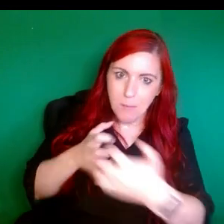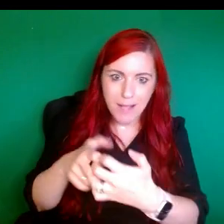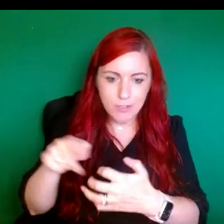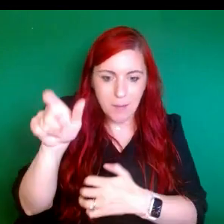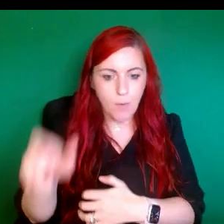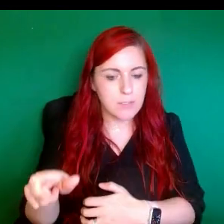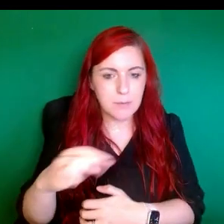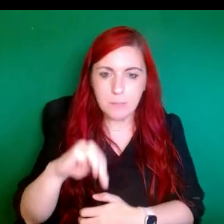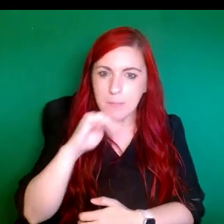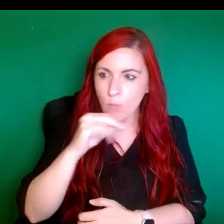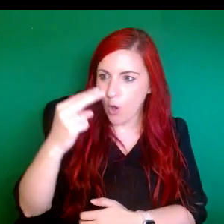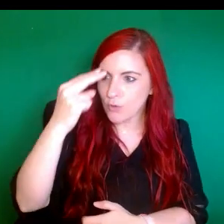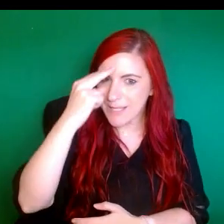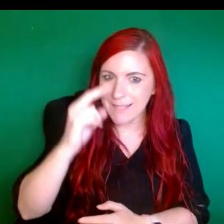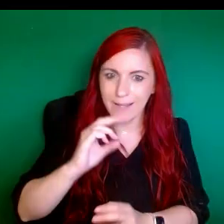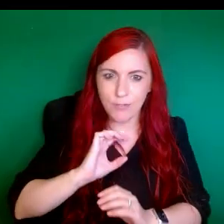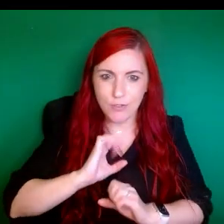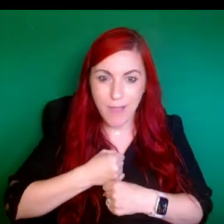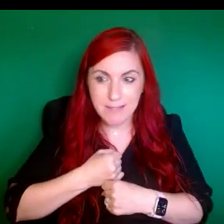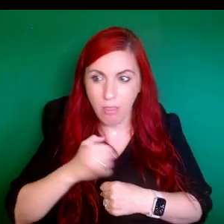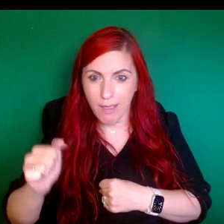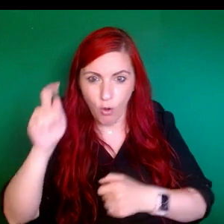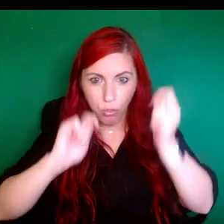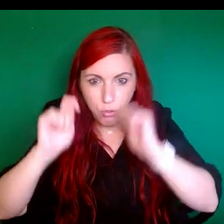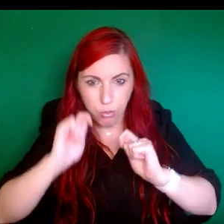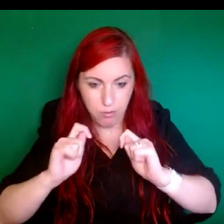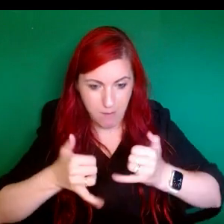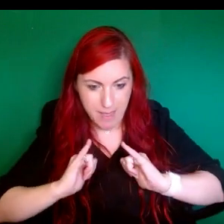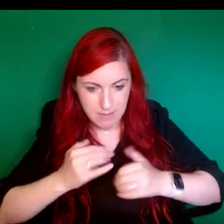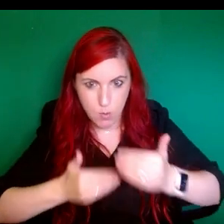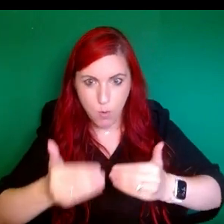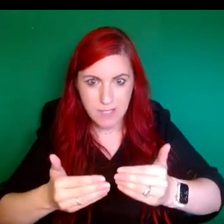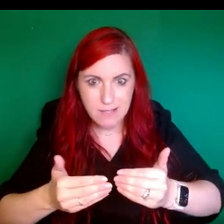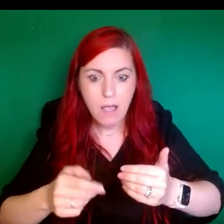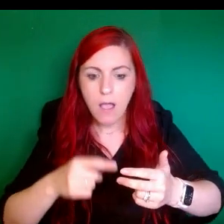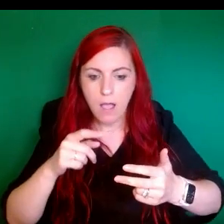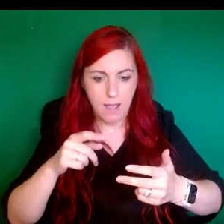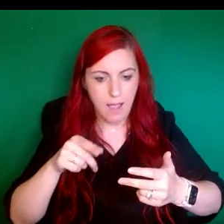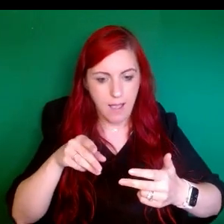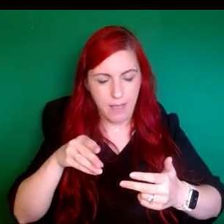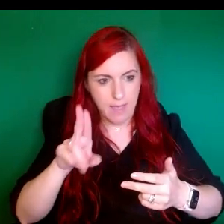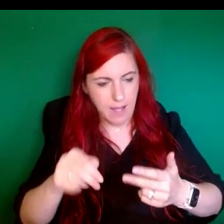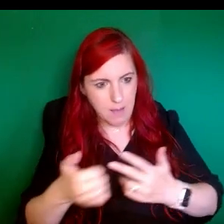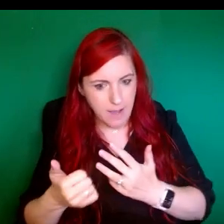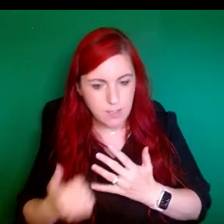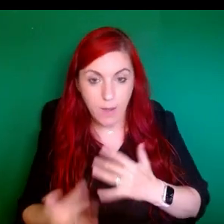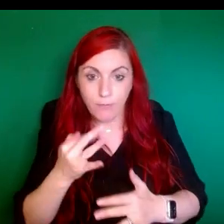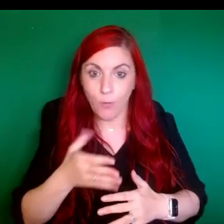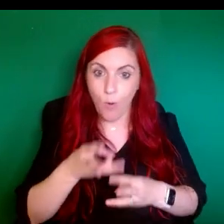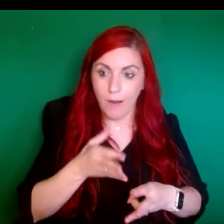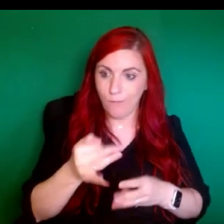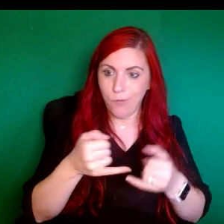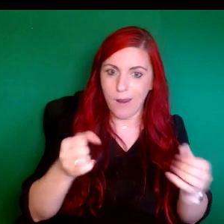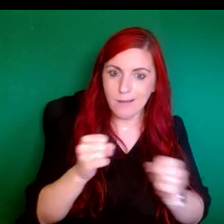operate from an evidence-based perspective. We understand the impact of stress on thinking. That in turn has an impact on